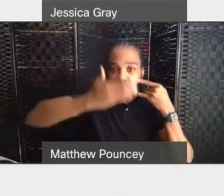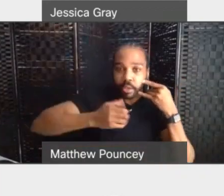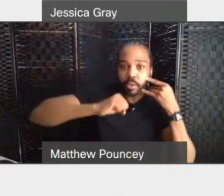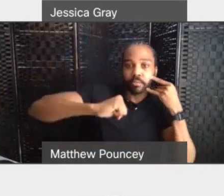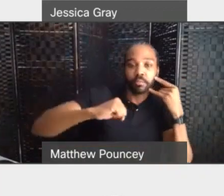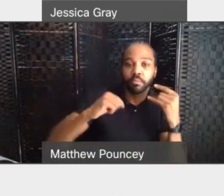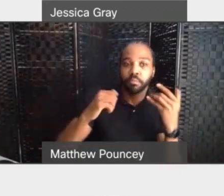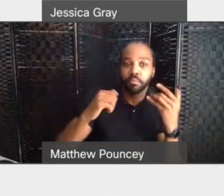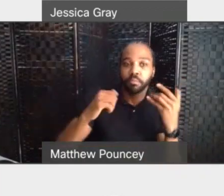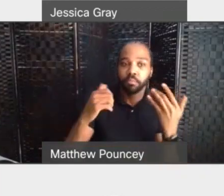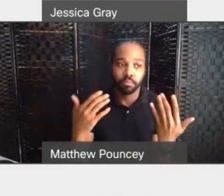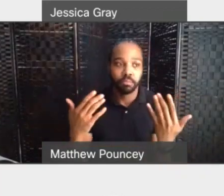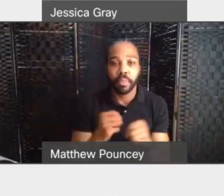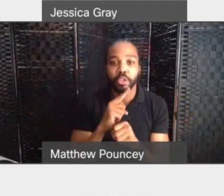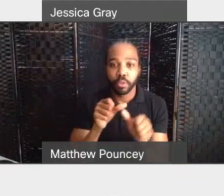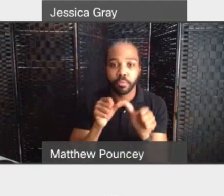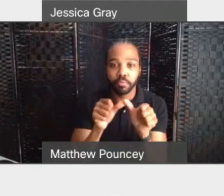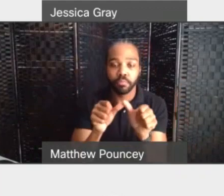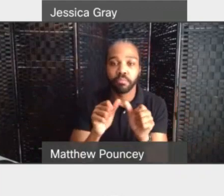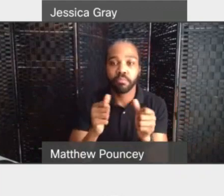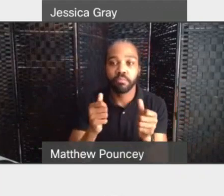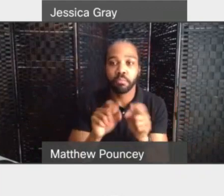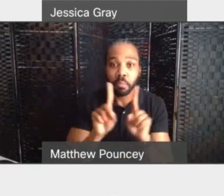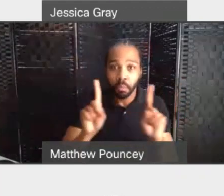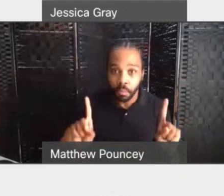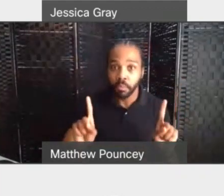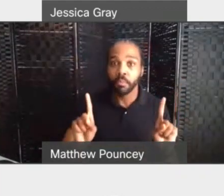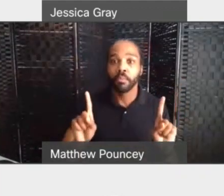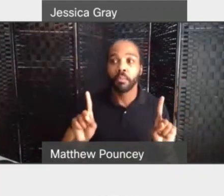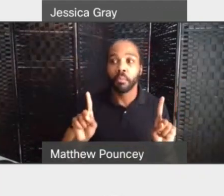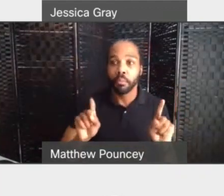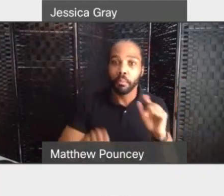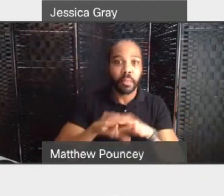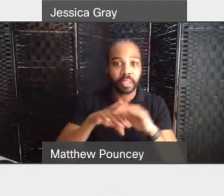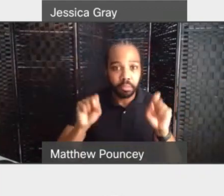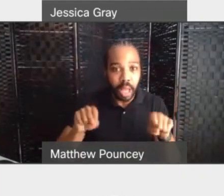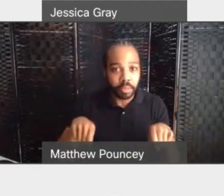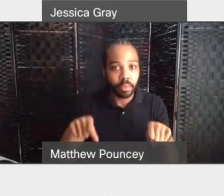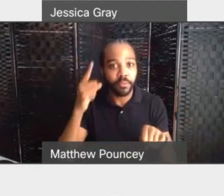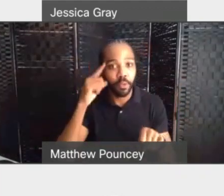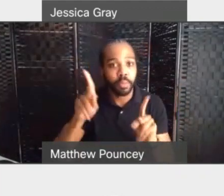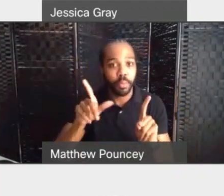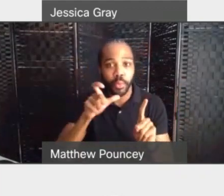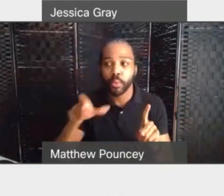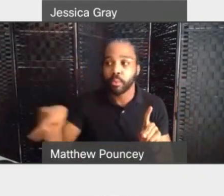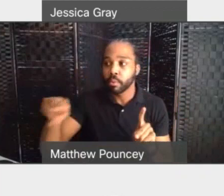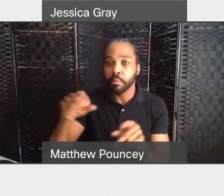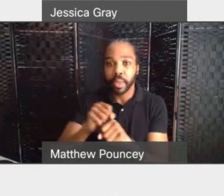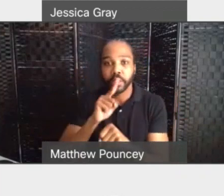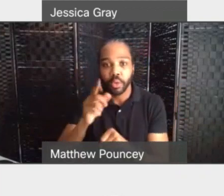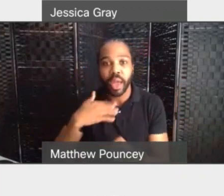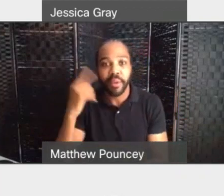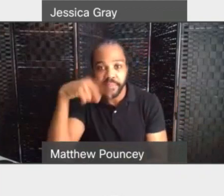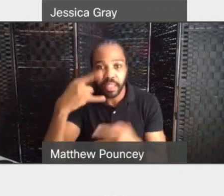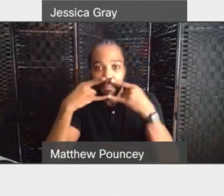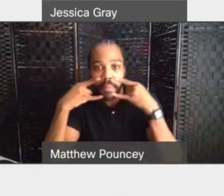maintaining physical distance to the extent you're able. for people making sure you wear a face mask when you